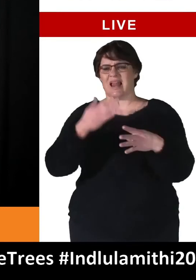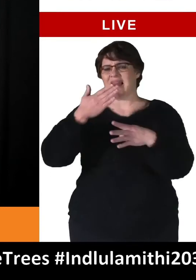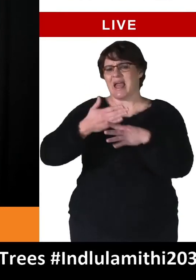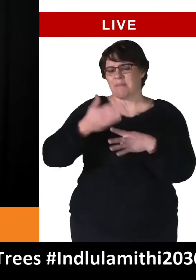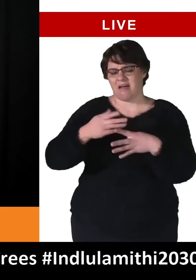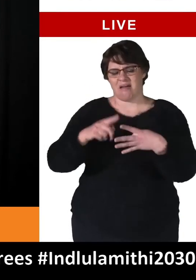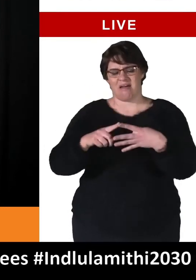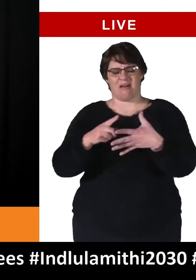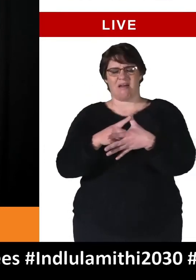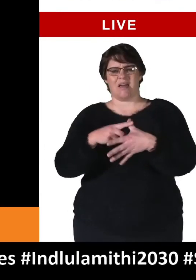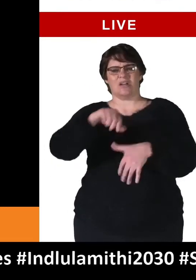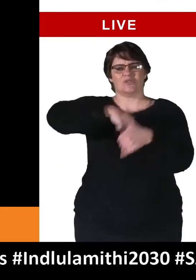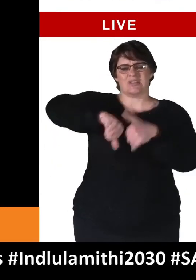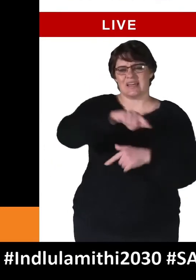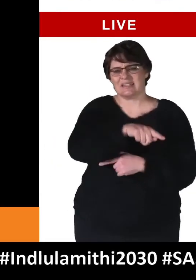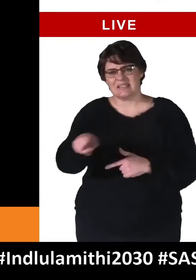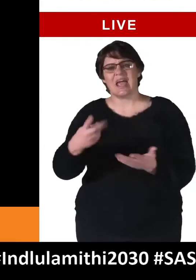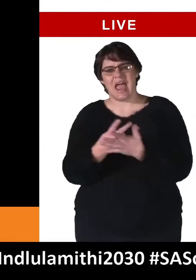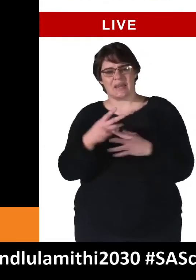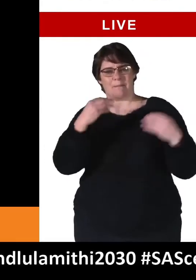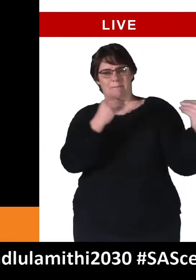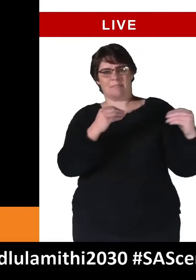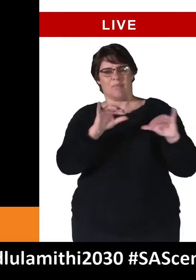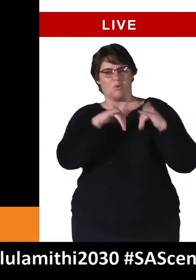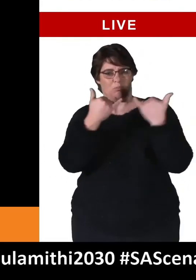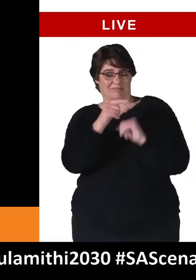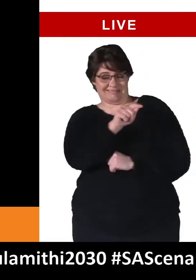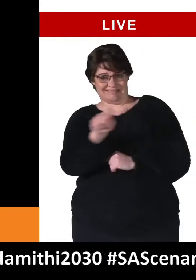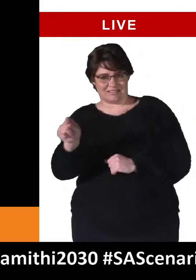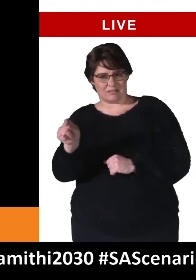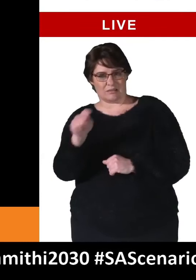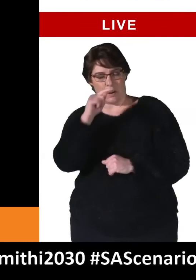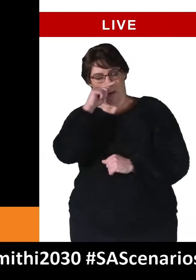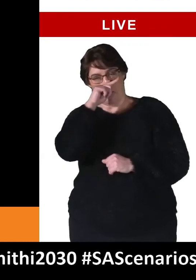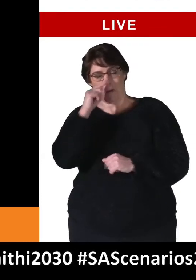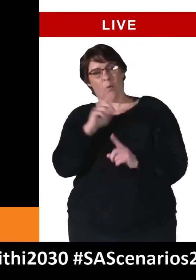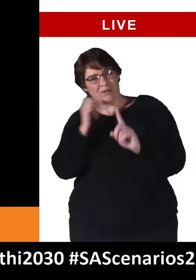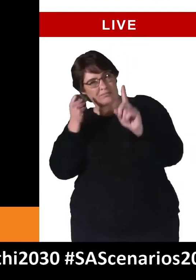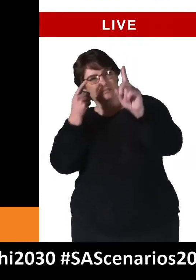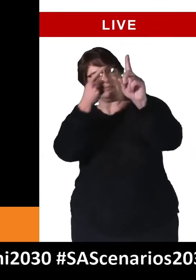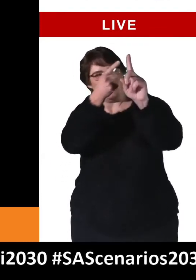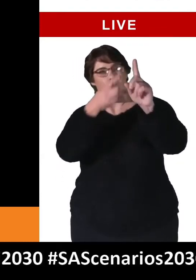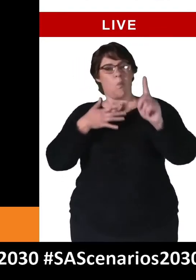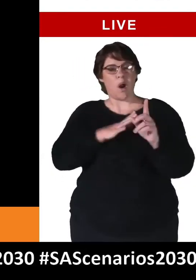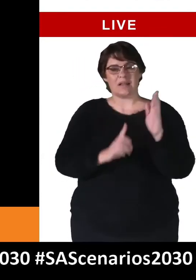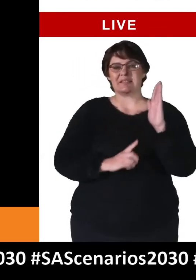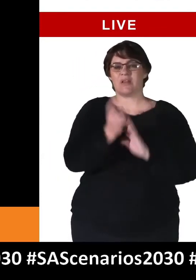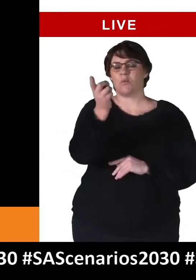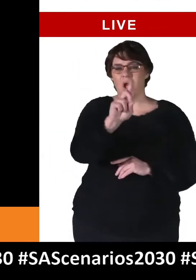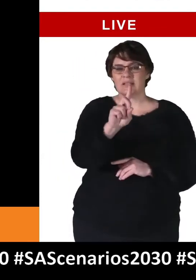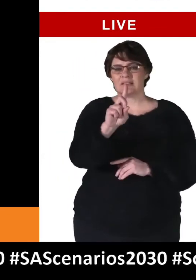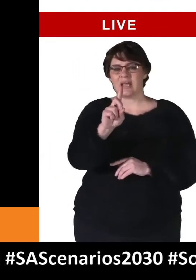labor, civil society, and corporations, in our quest to develop